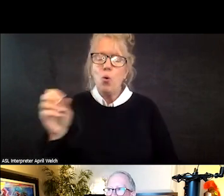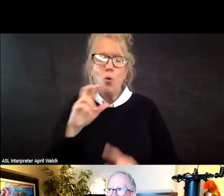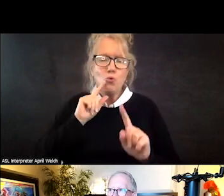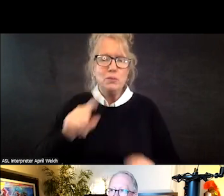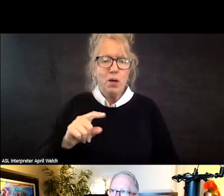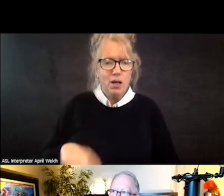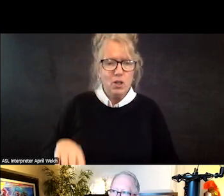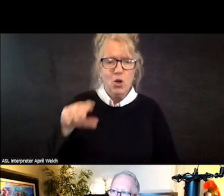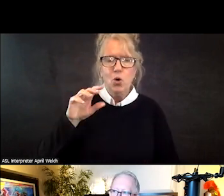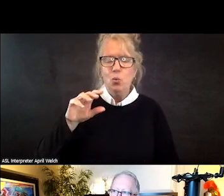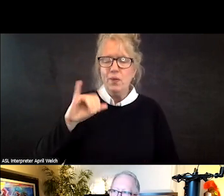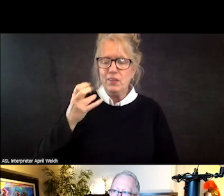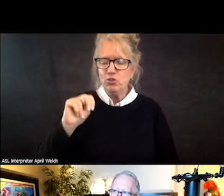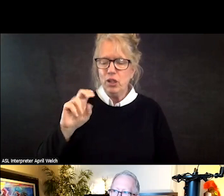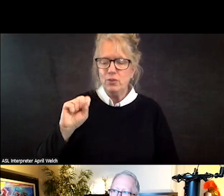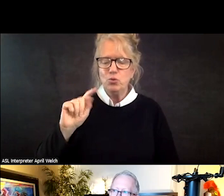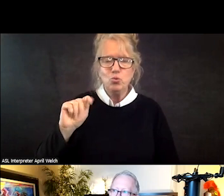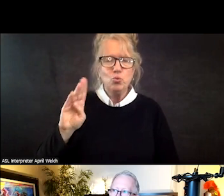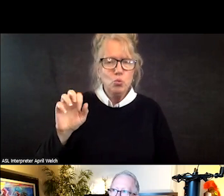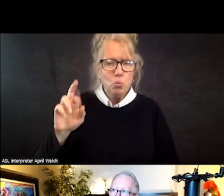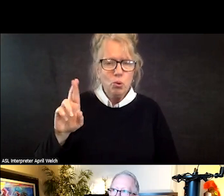Jen Stuber and